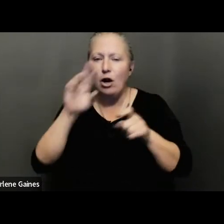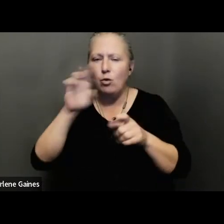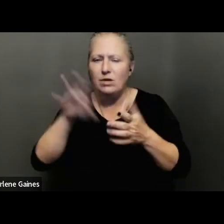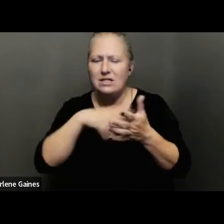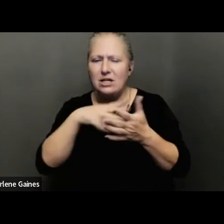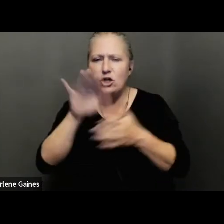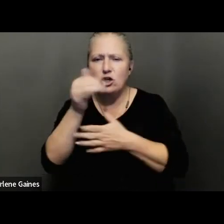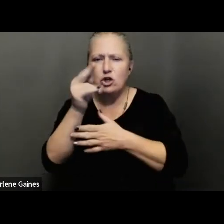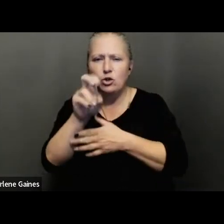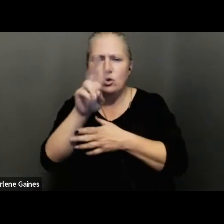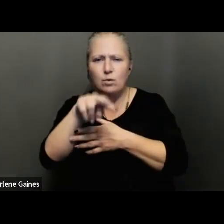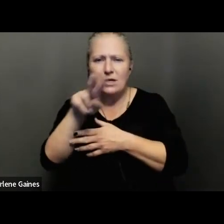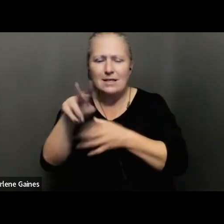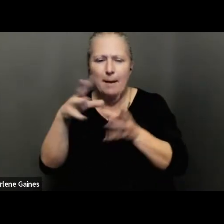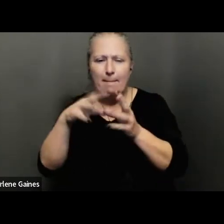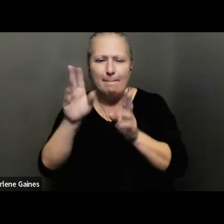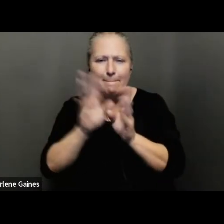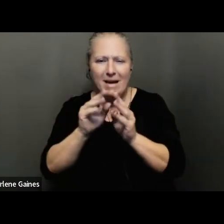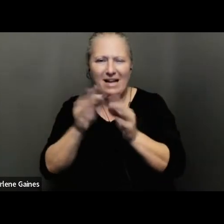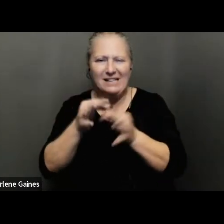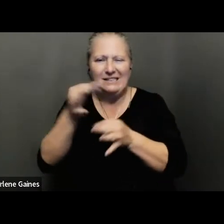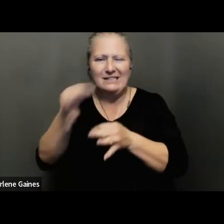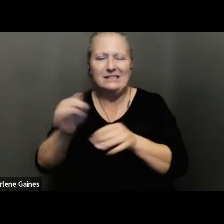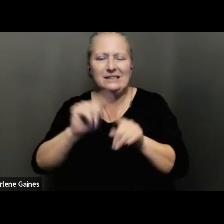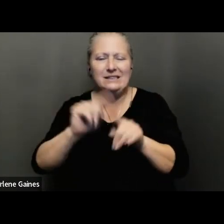the June 22nd meeting to a different date.